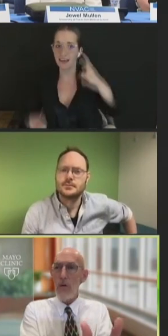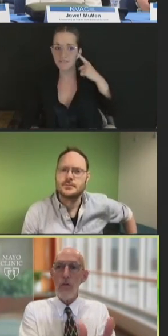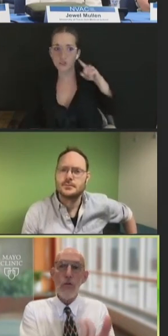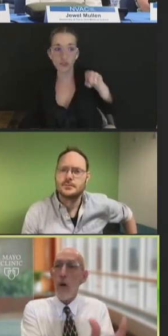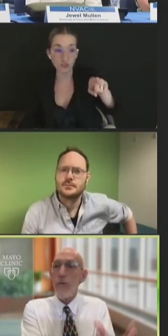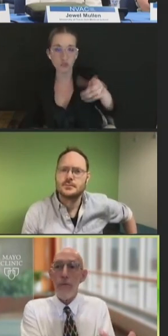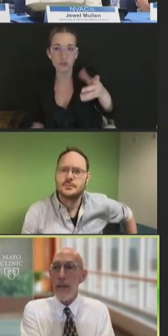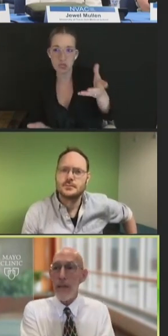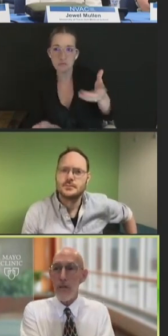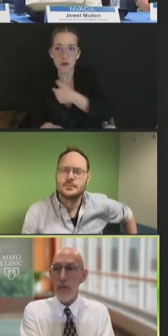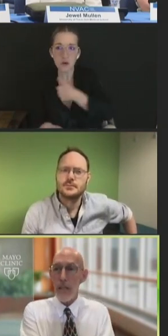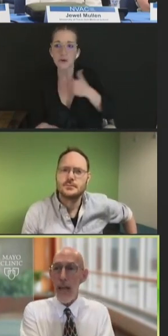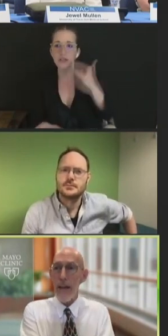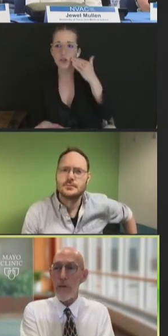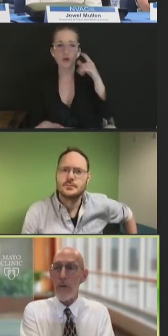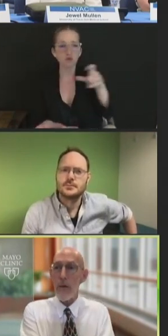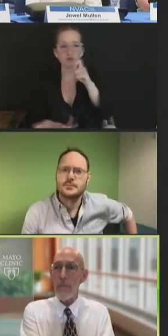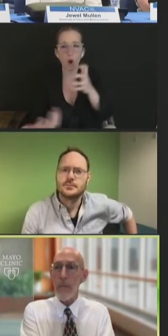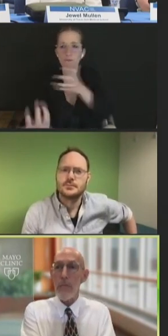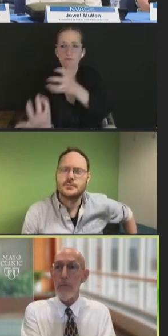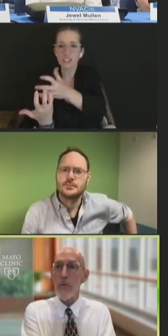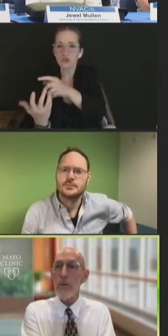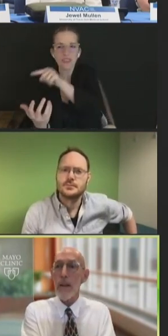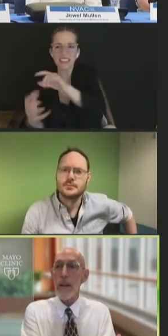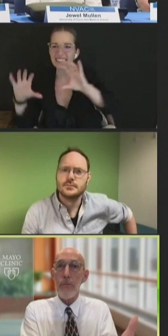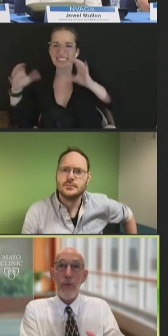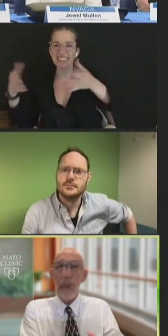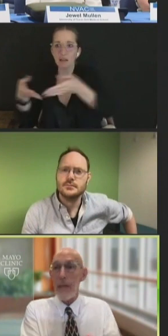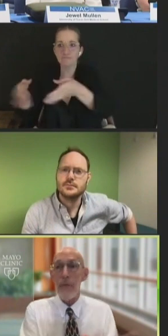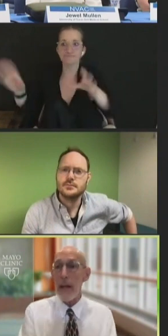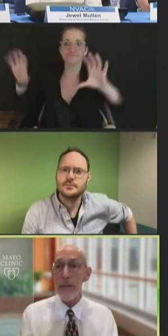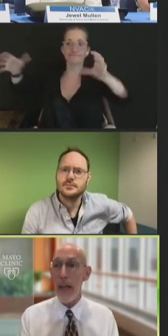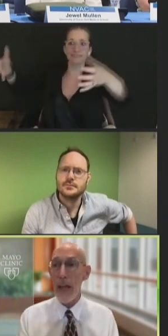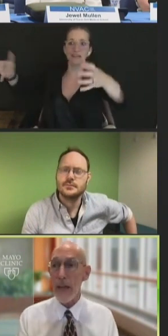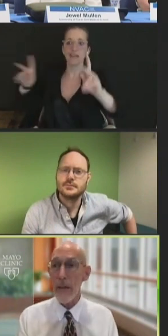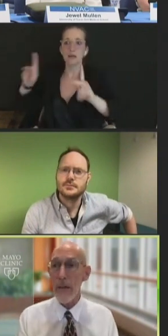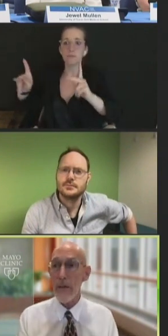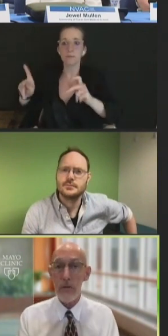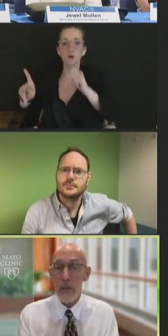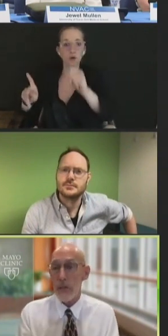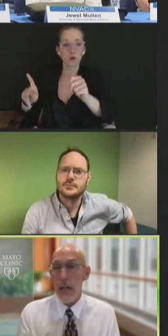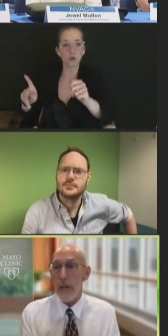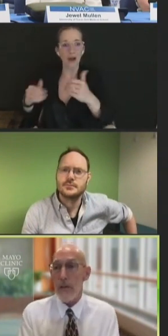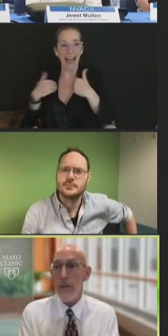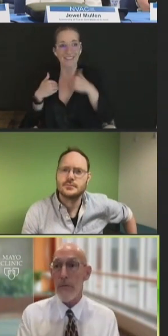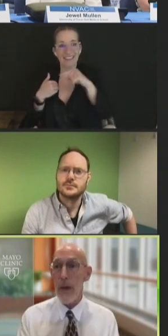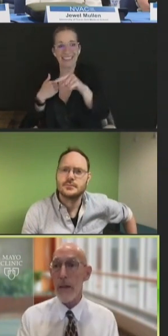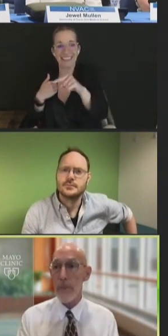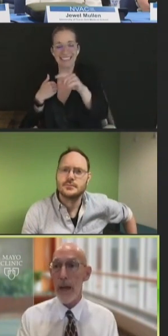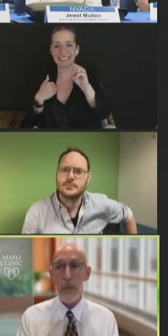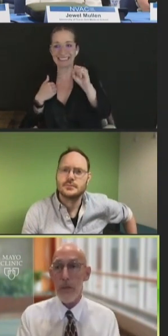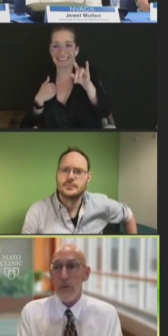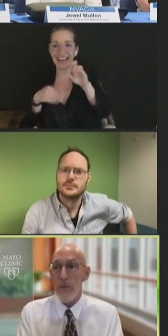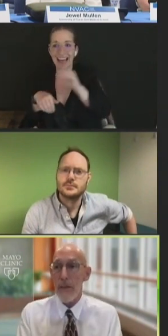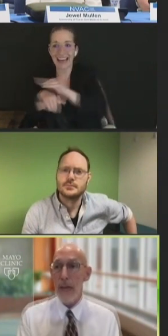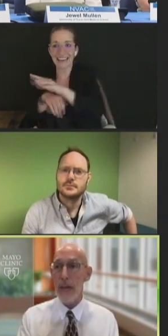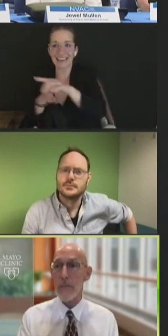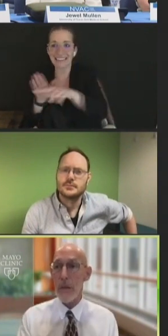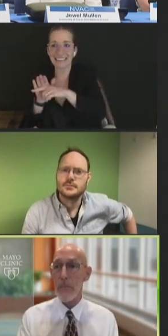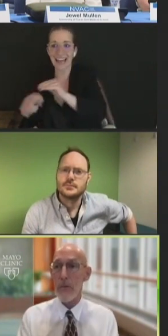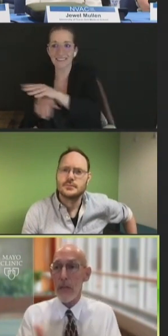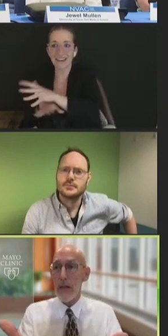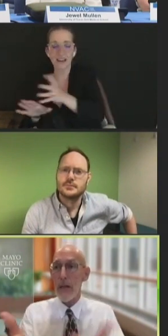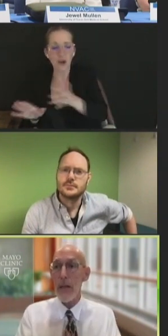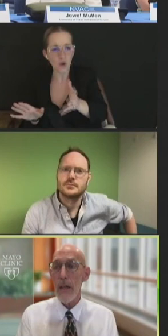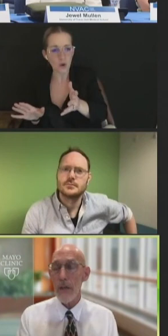know you don't fit into the category of people who develop side effect A. You're just not going to develop that. We don't see that in